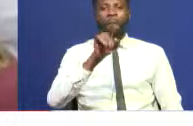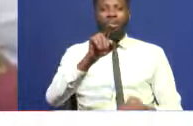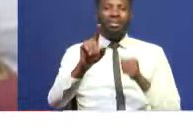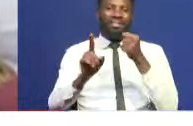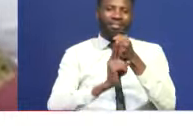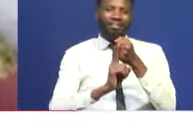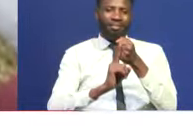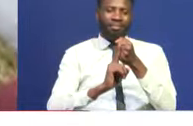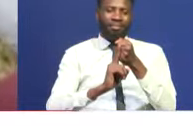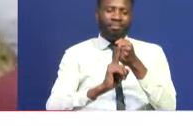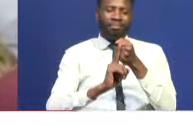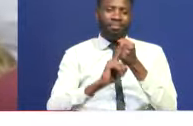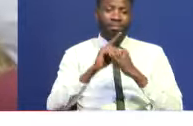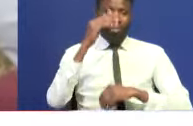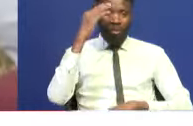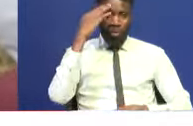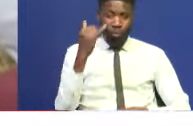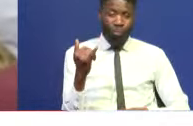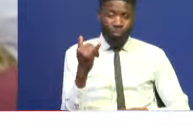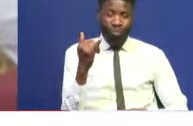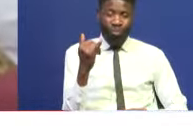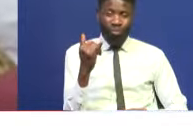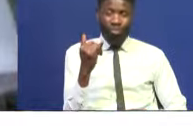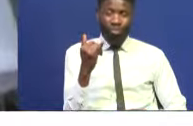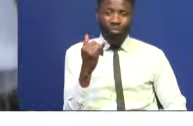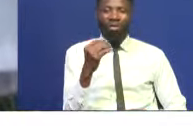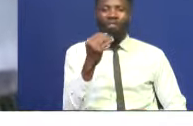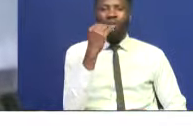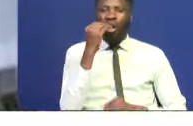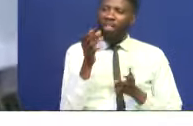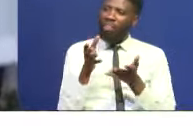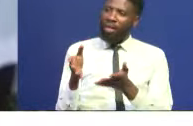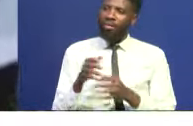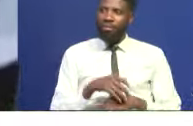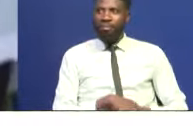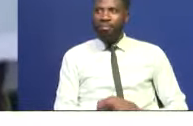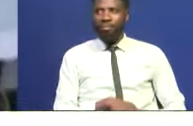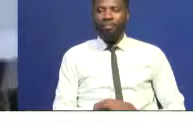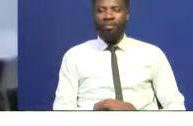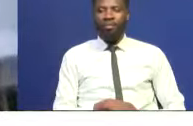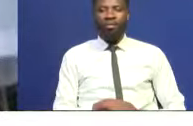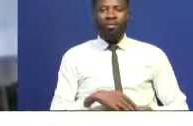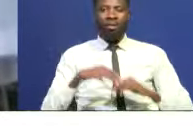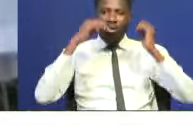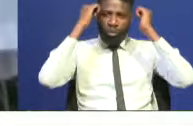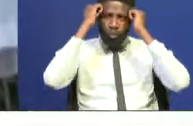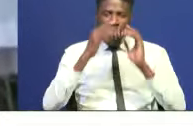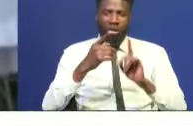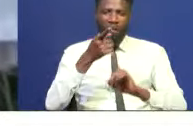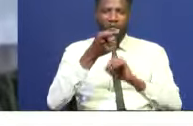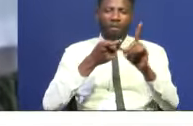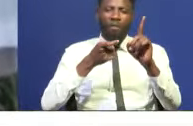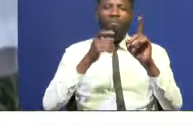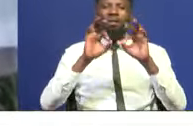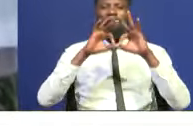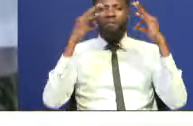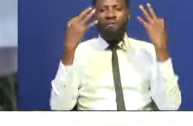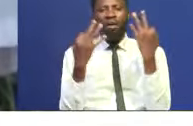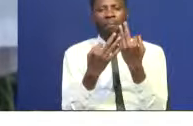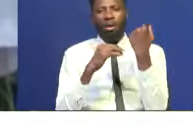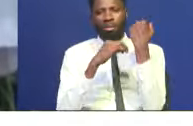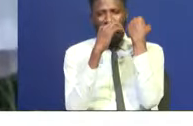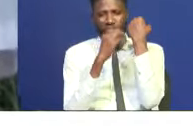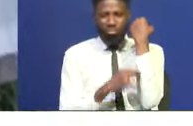4.6 because of the presence of food. Kama wanafunzi wanatoka, for example, ndio mafamilia iko chini sana,